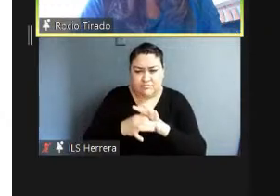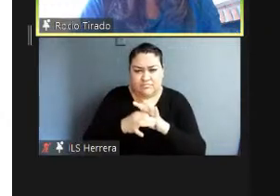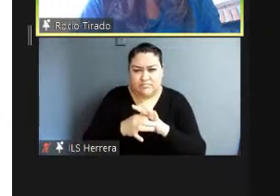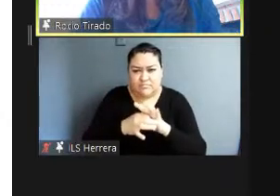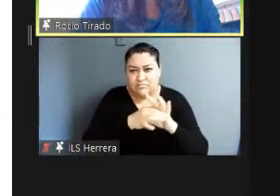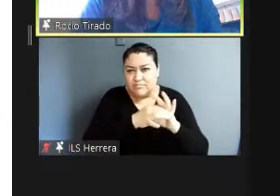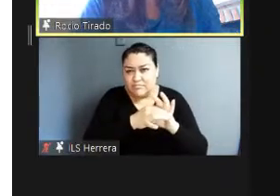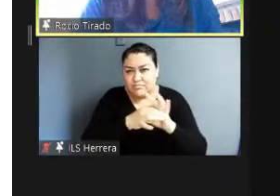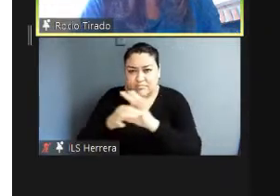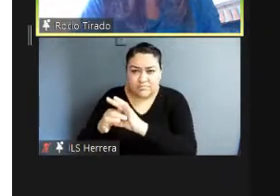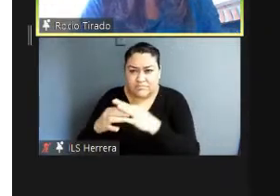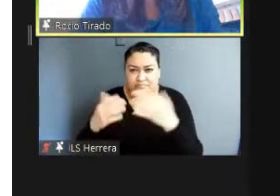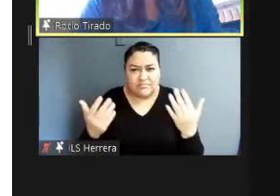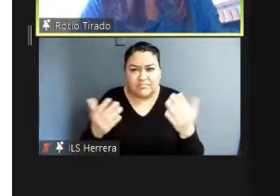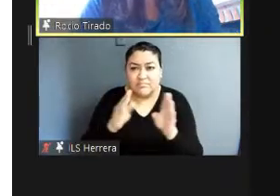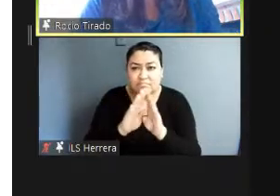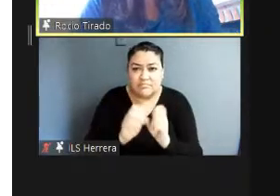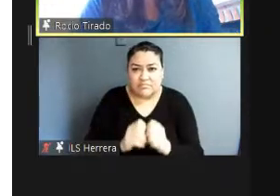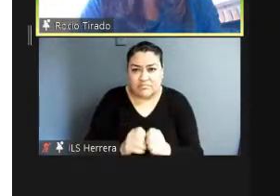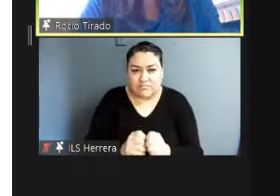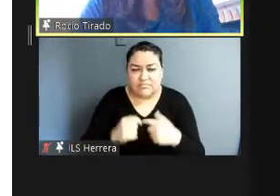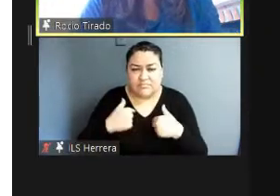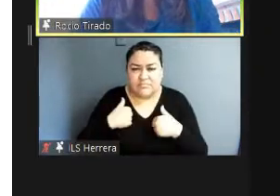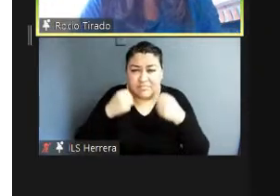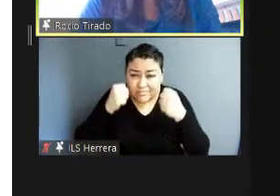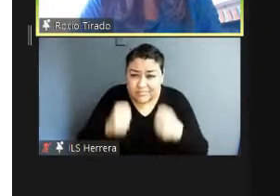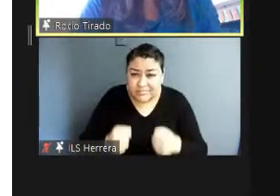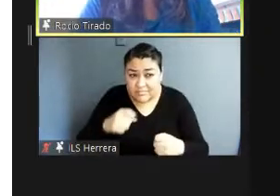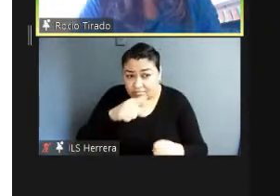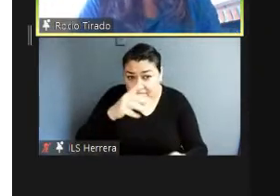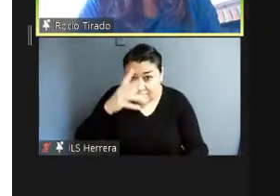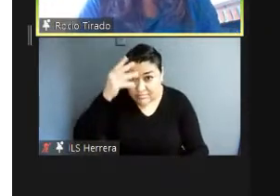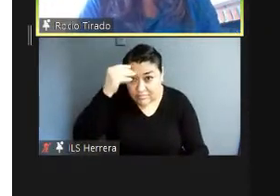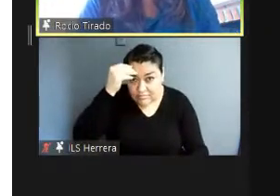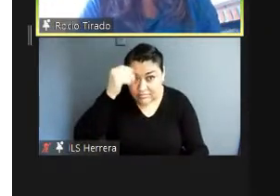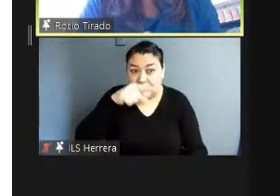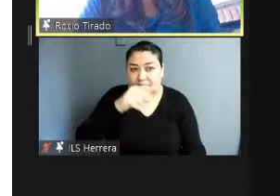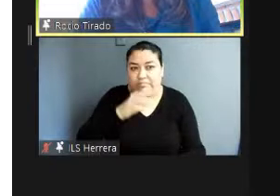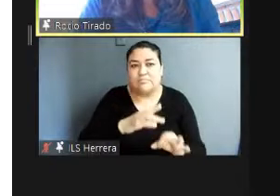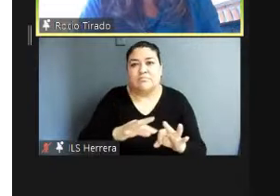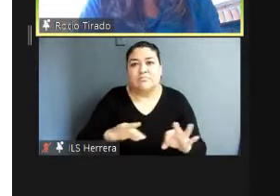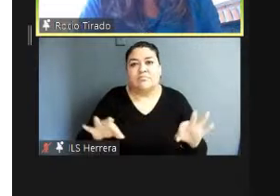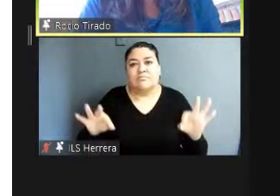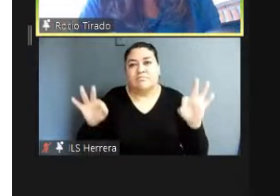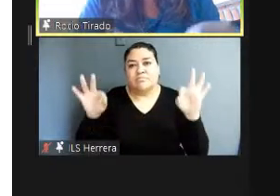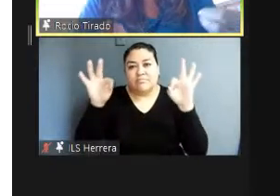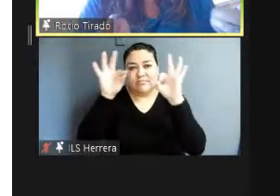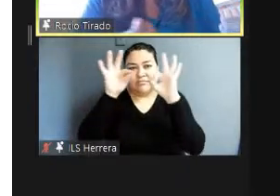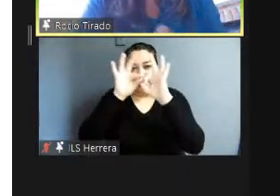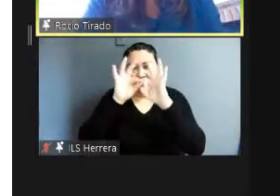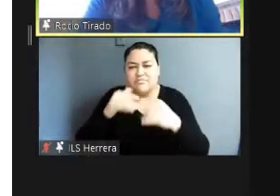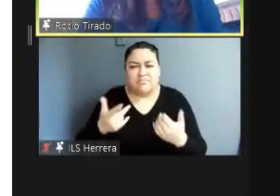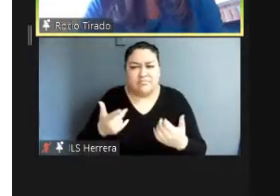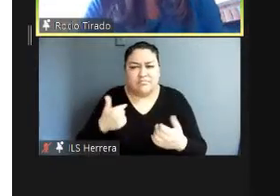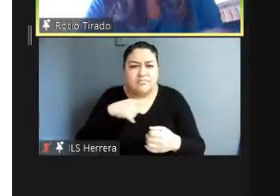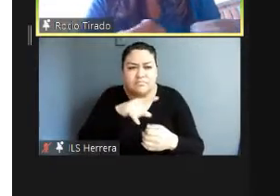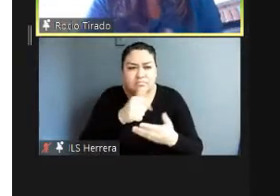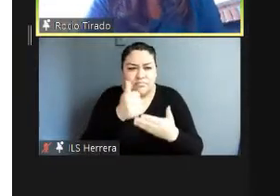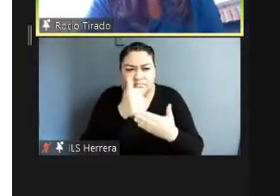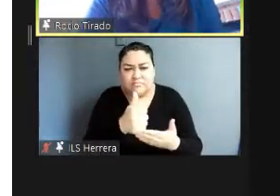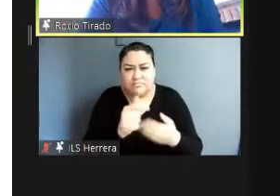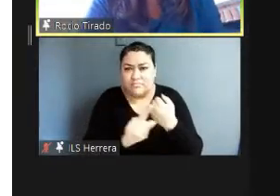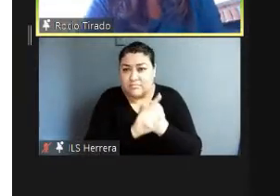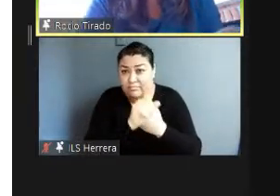different areas and stages so that we can verify the advancement of the teaching. This is a key role.